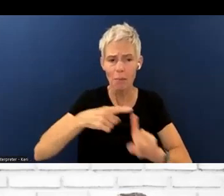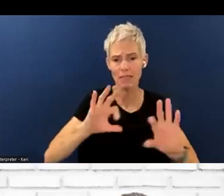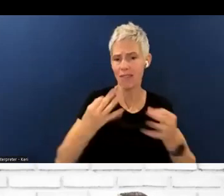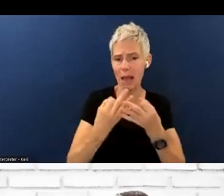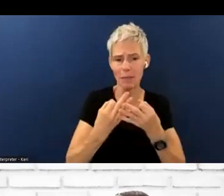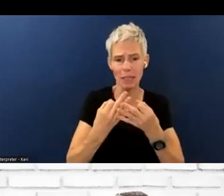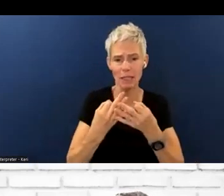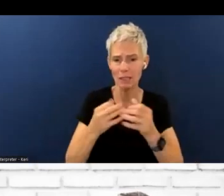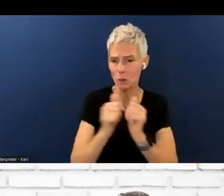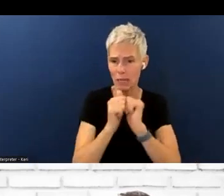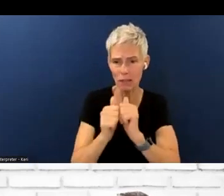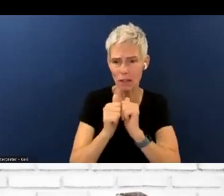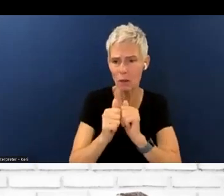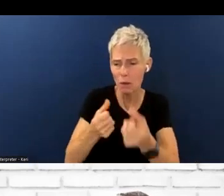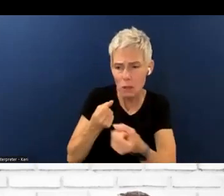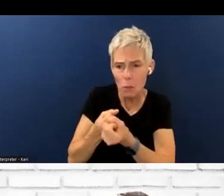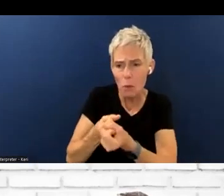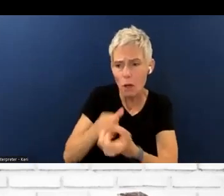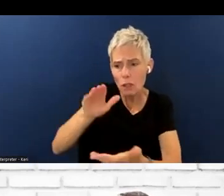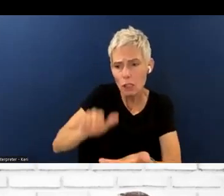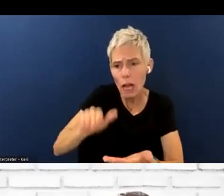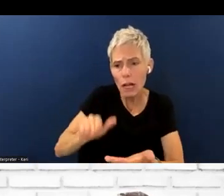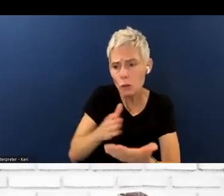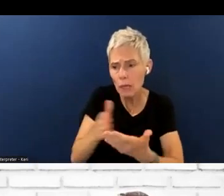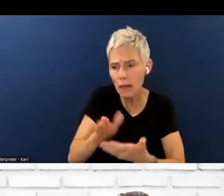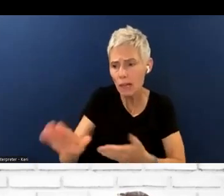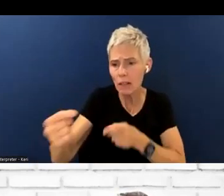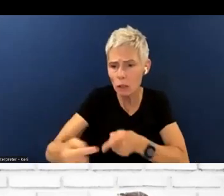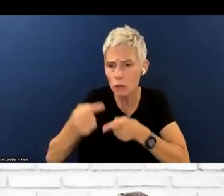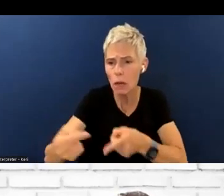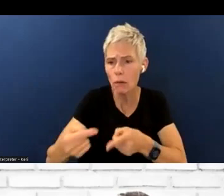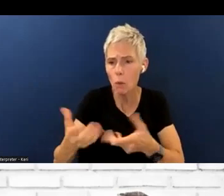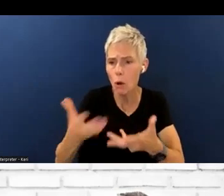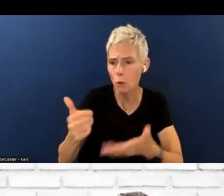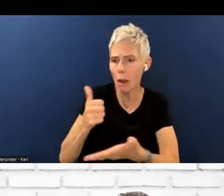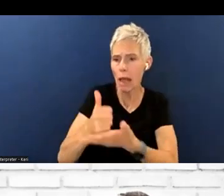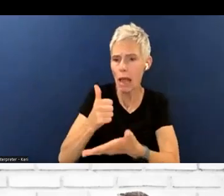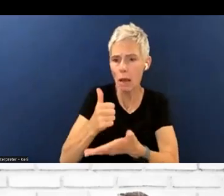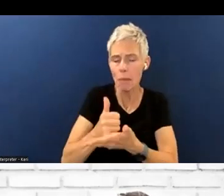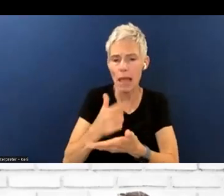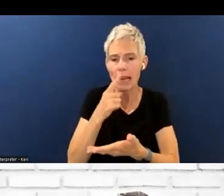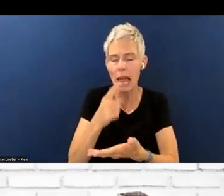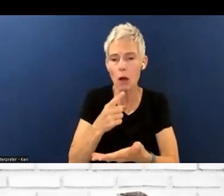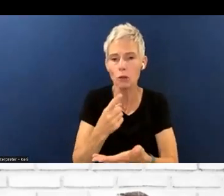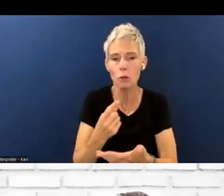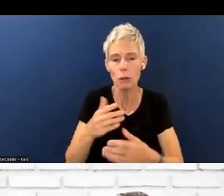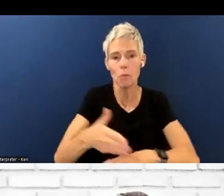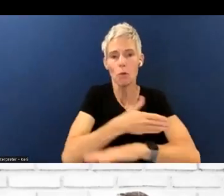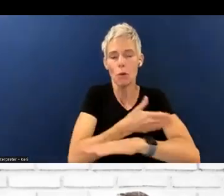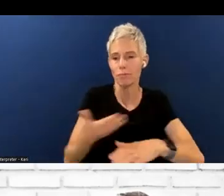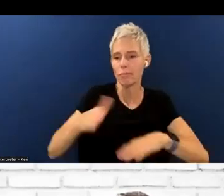children navigating their struggles and how to amplify that. And with AI, it's really fascinating. She also talks